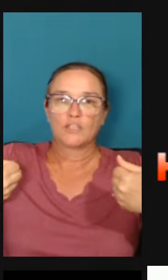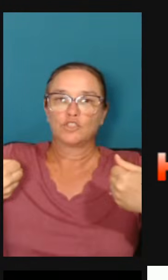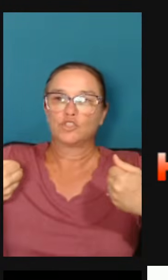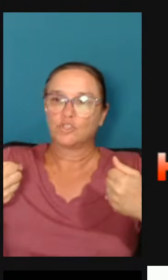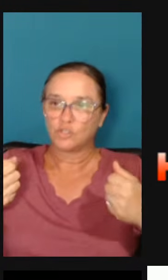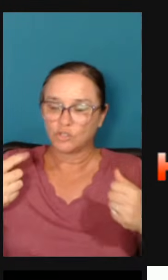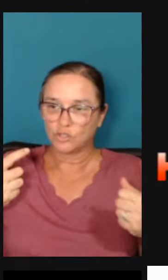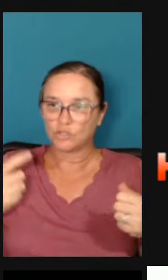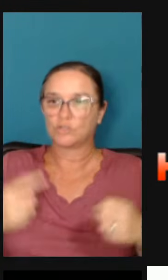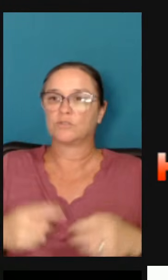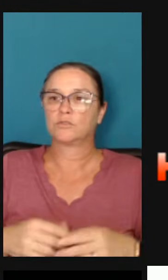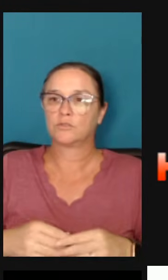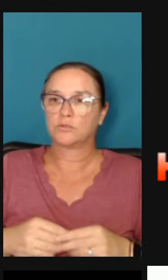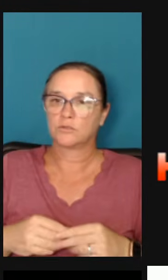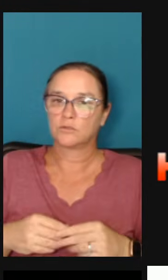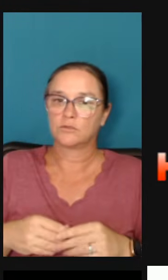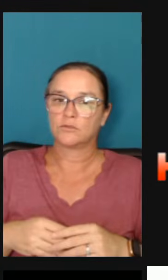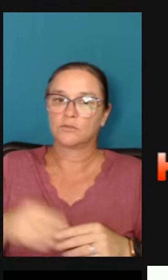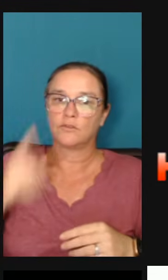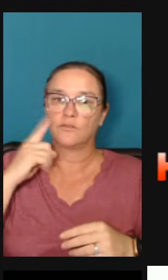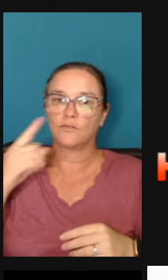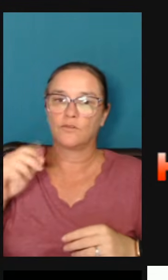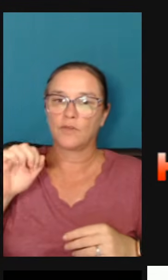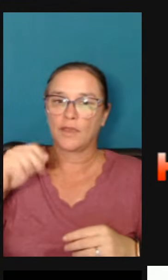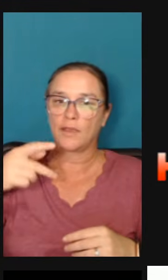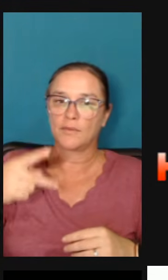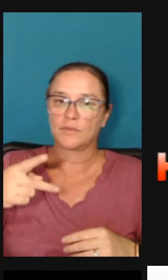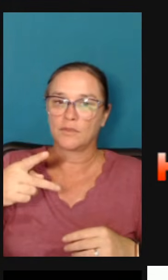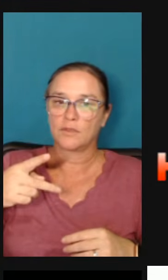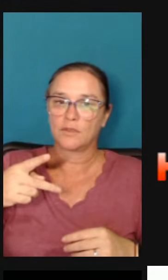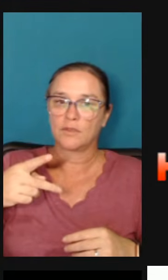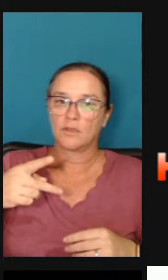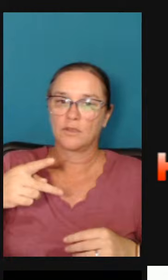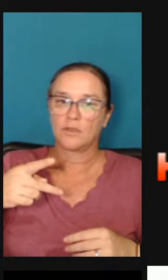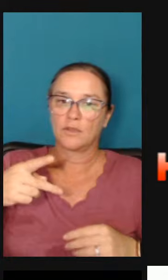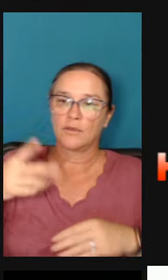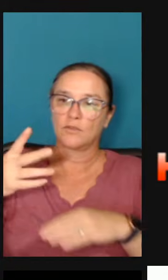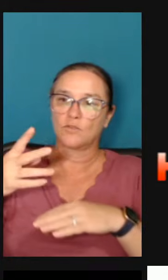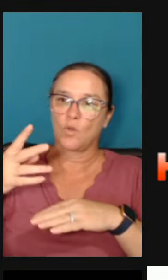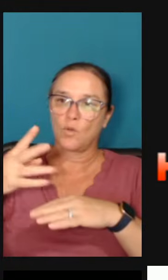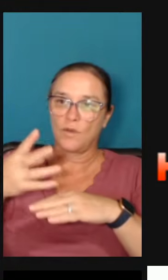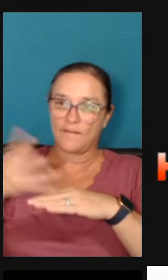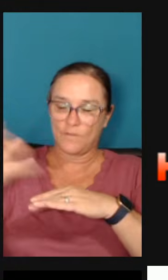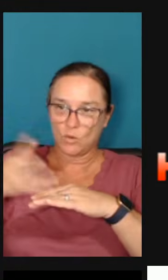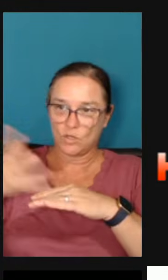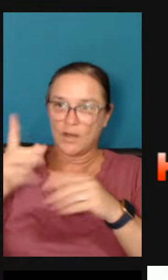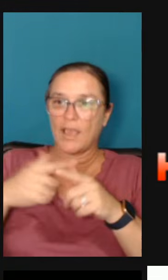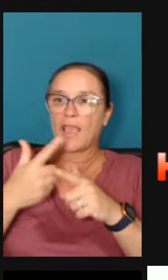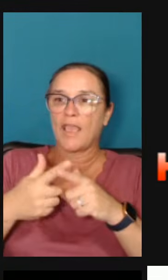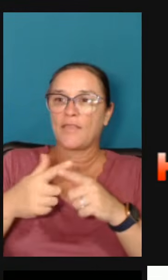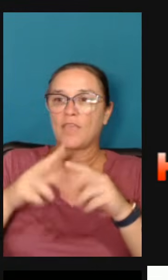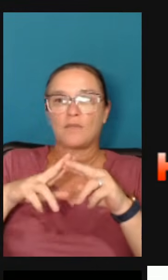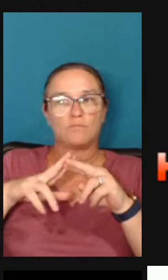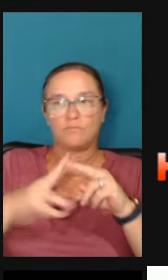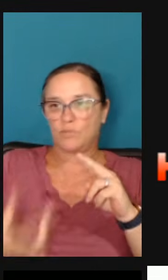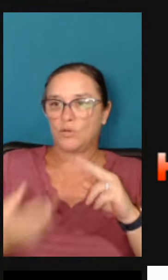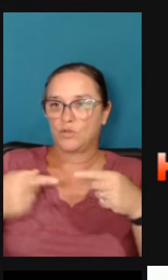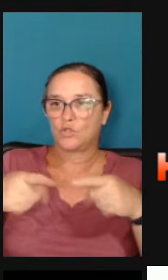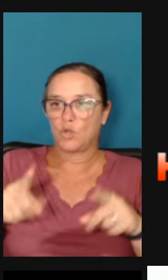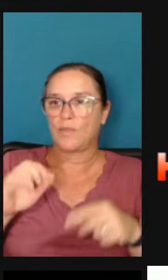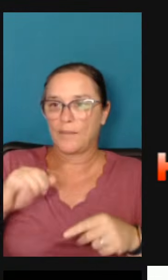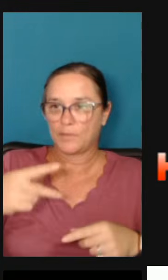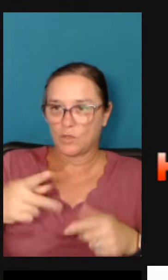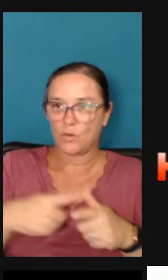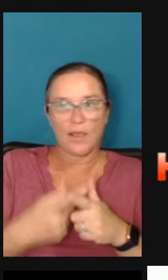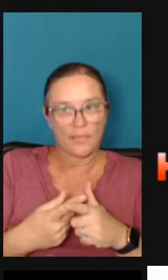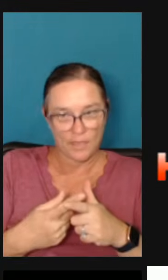of episodic lava effusion, and then jumping down instantaneously during the episode, and then it'll